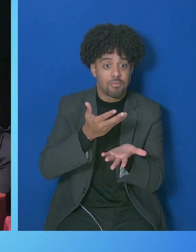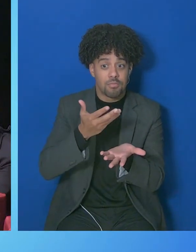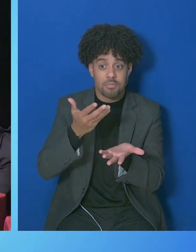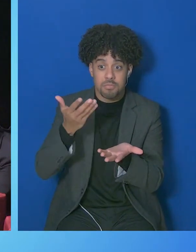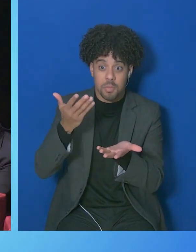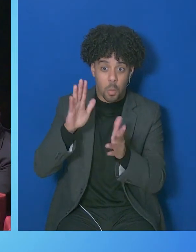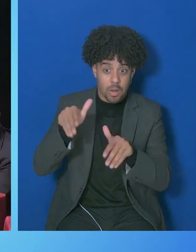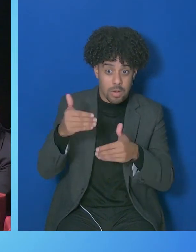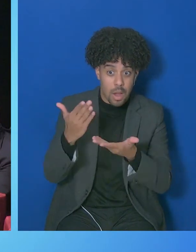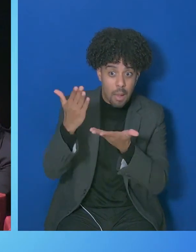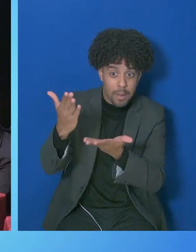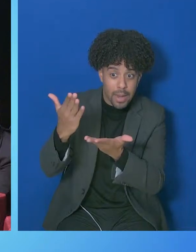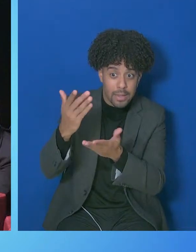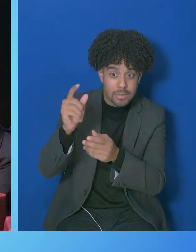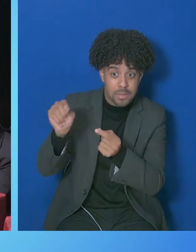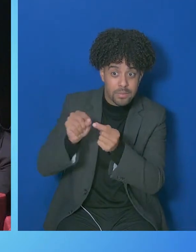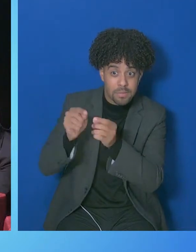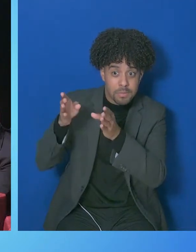nominations?